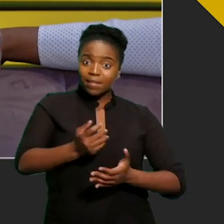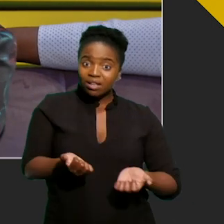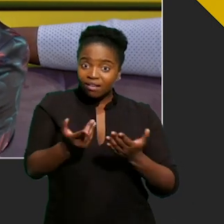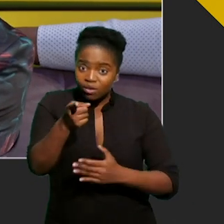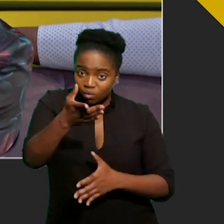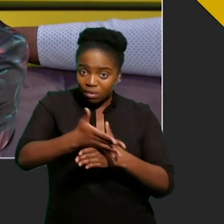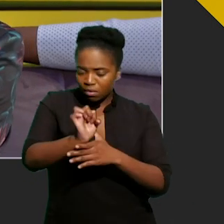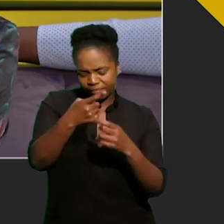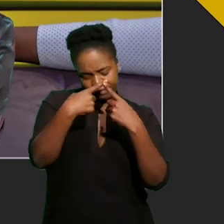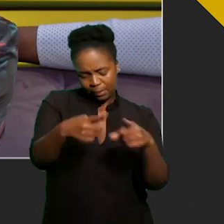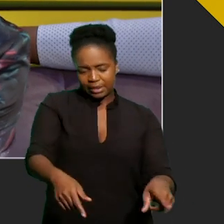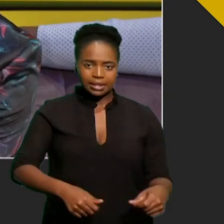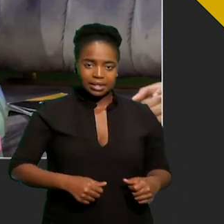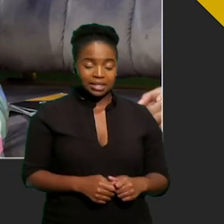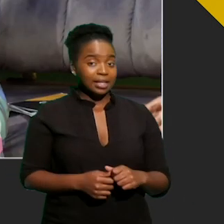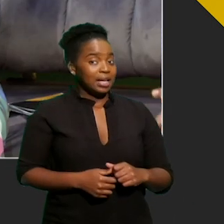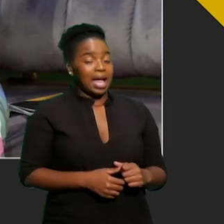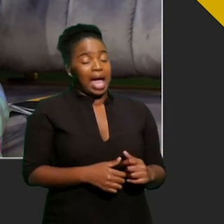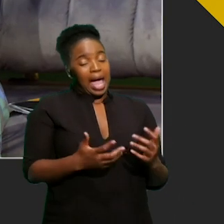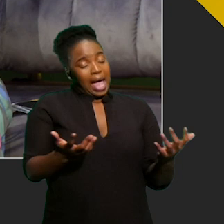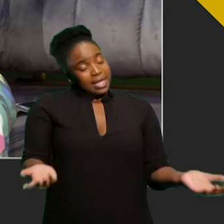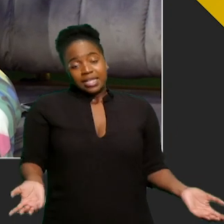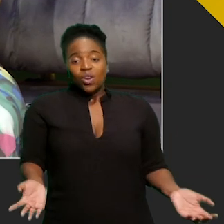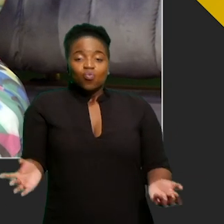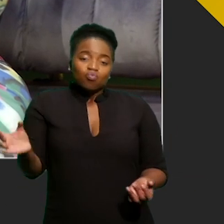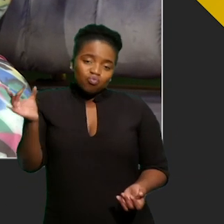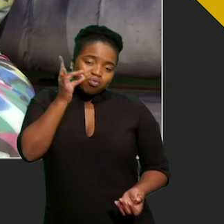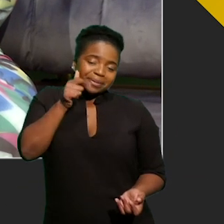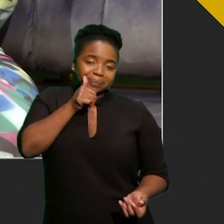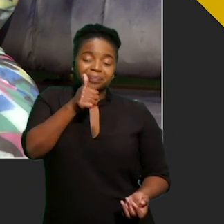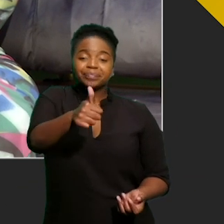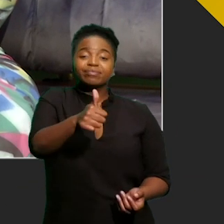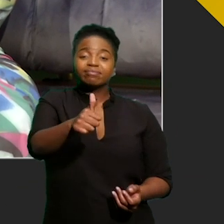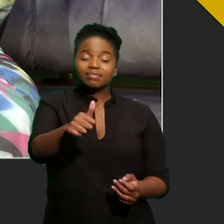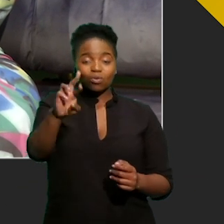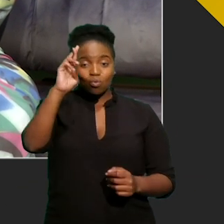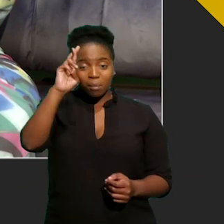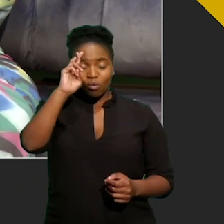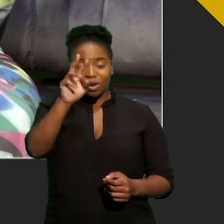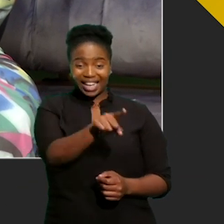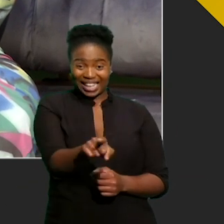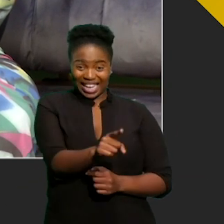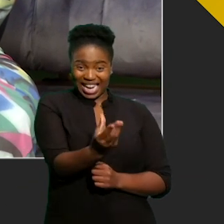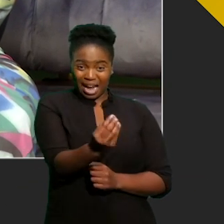your career. Sure. Ayizindaba ke wena ohlele ekhaya futhi nakhona sikhumbuza ukuthi ungakwazi ukuthi usifonele